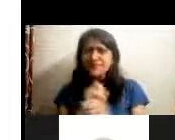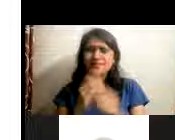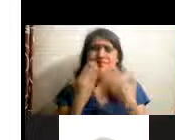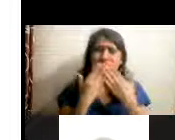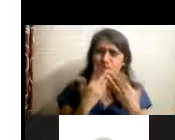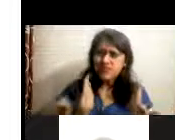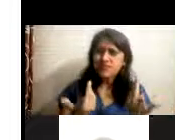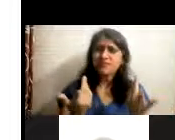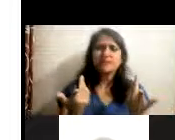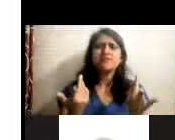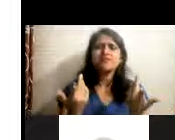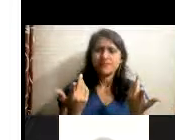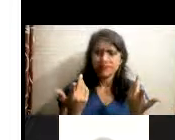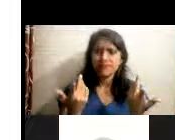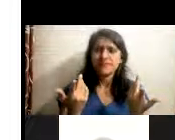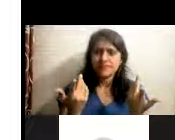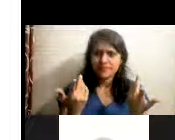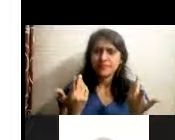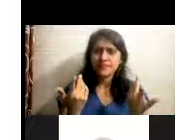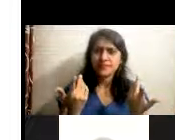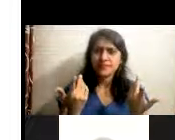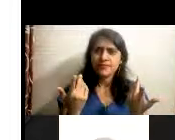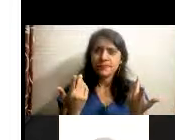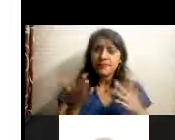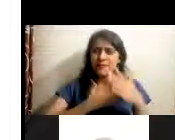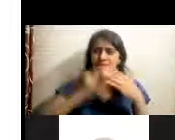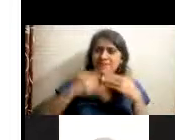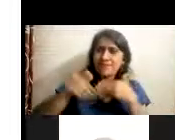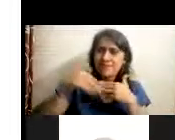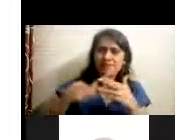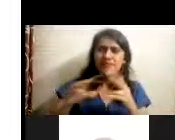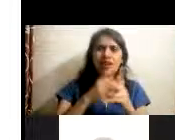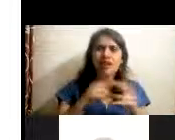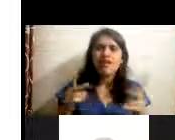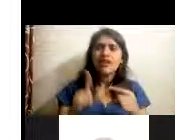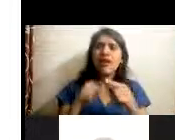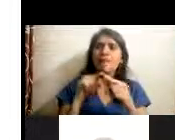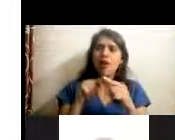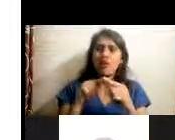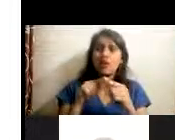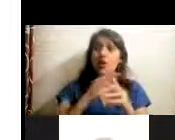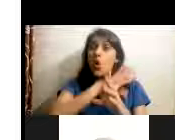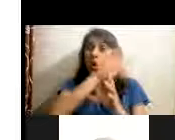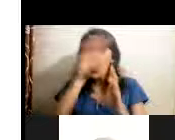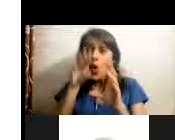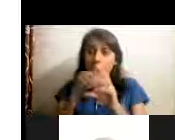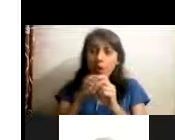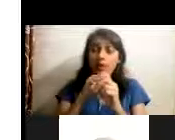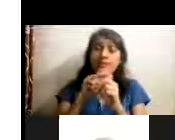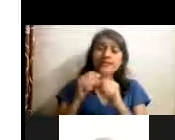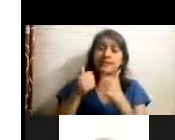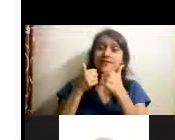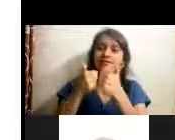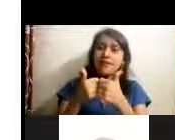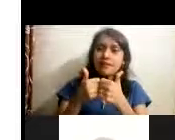health, and sustainable cities, and all these general well-being,